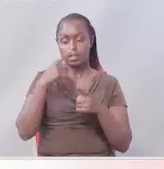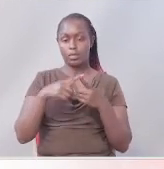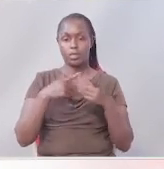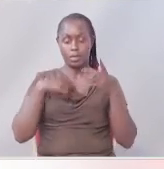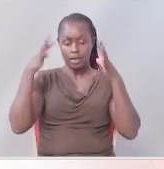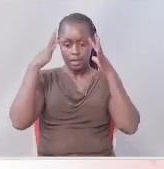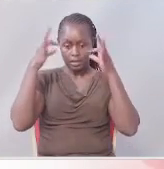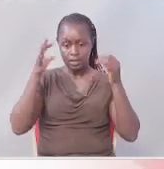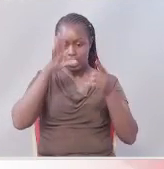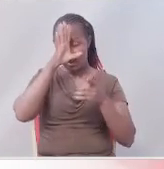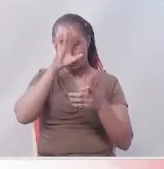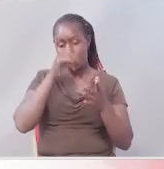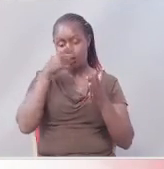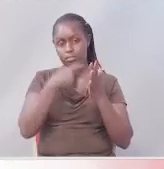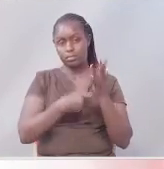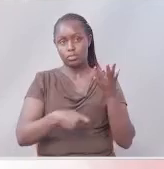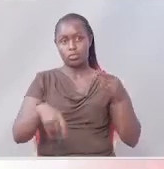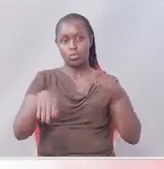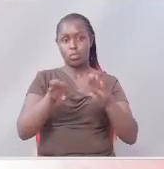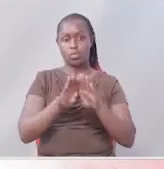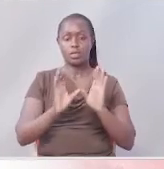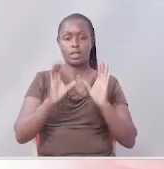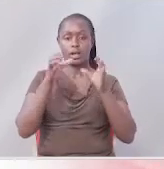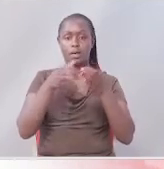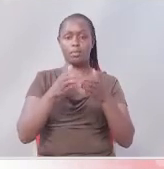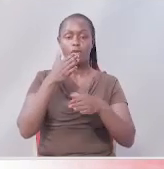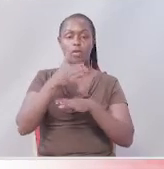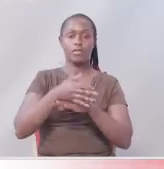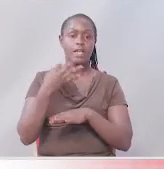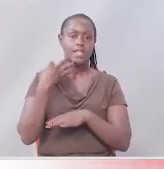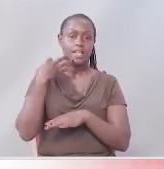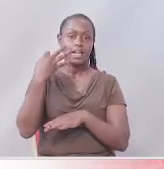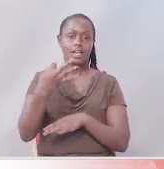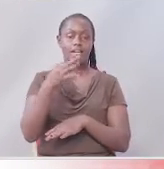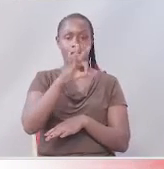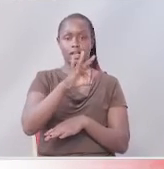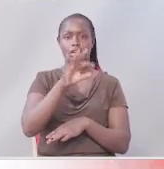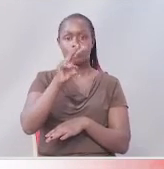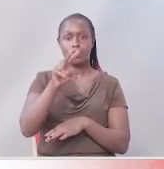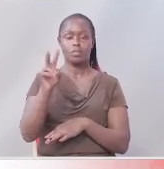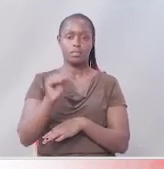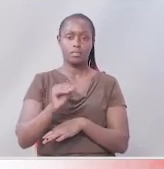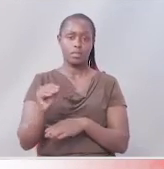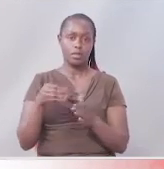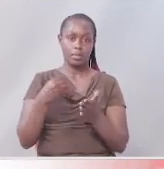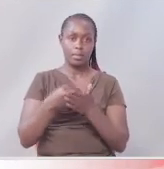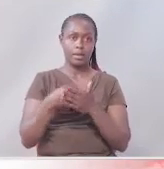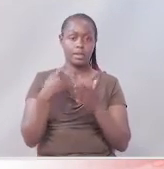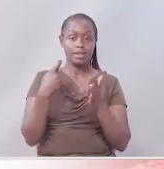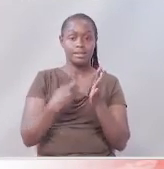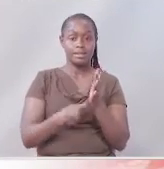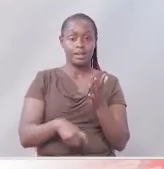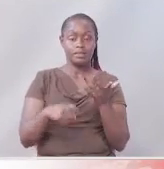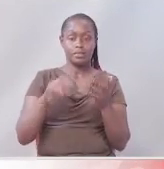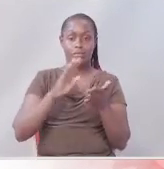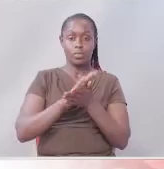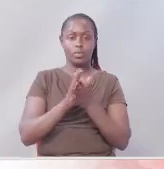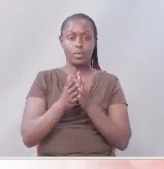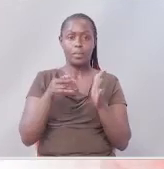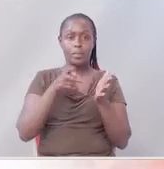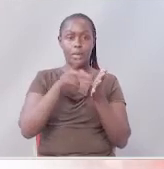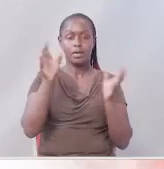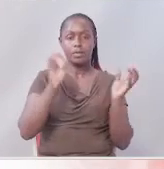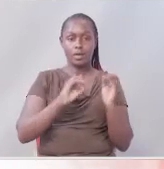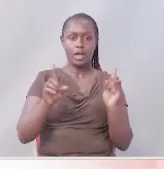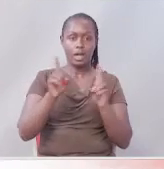Kenya Revenue Authority to close down the company over a 332 million Kenya shillings tax arrears. As Paul Muniu